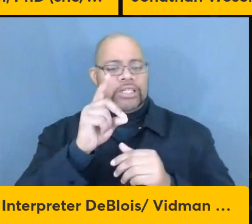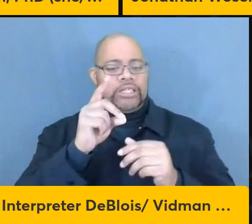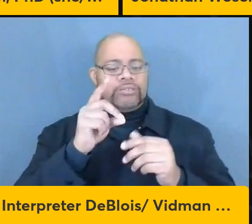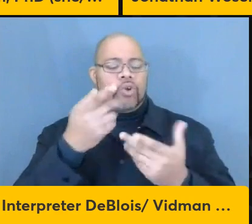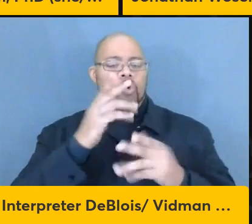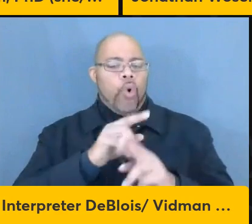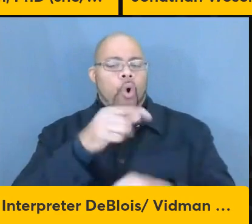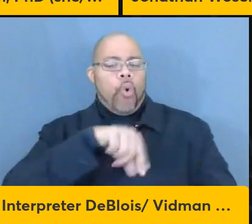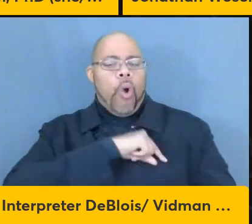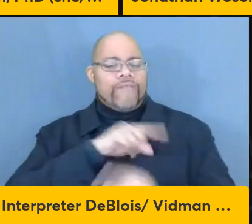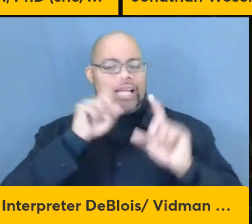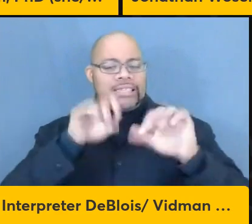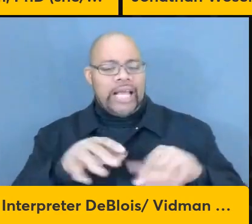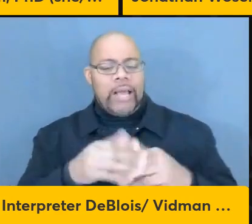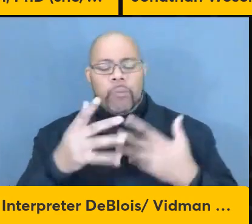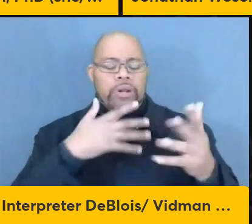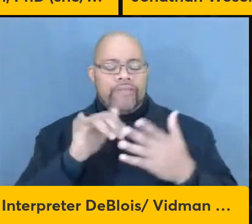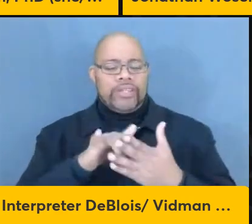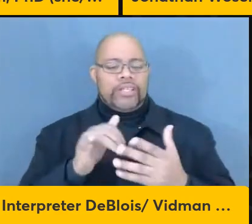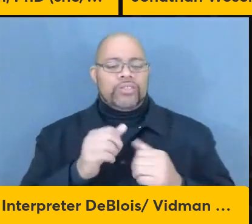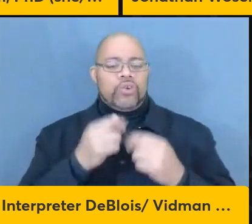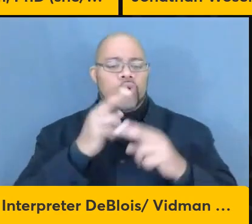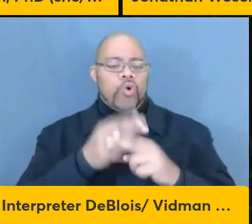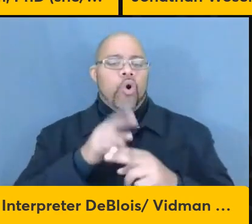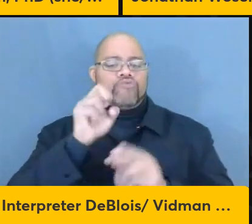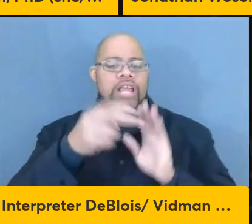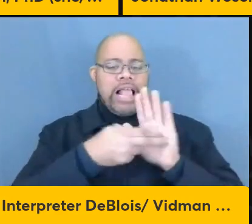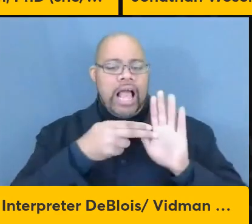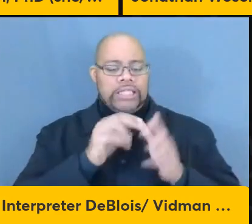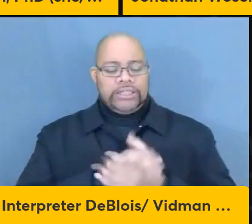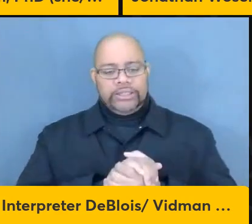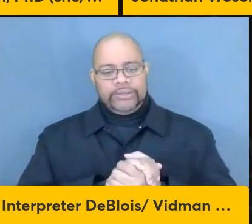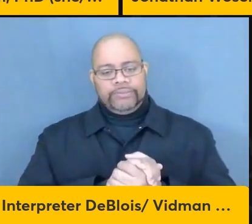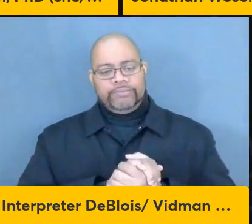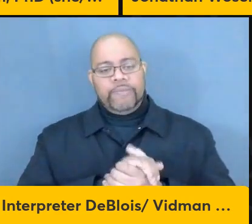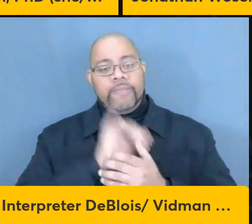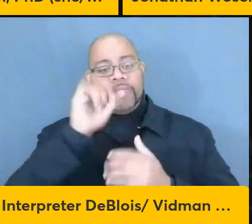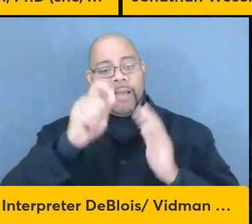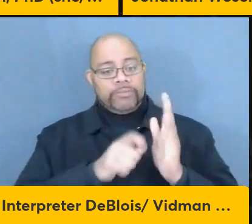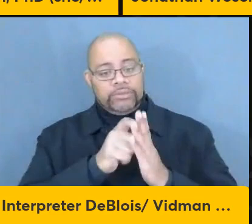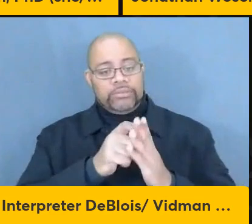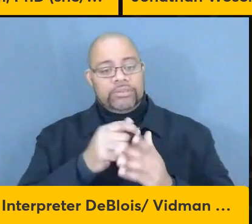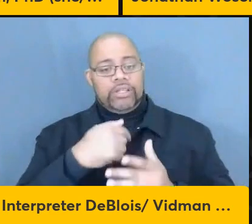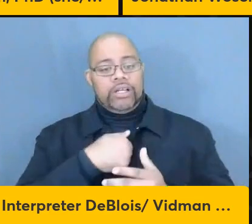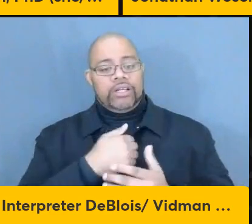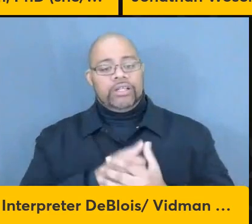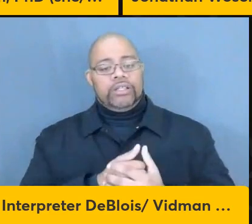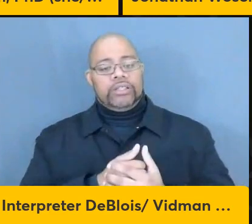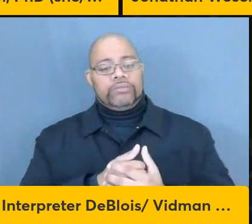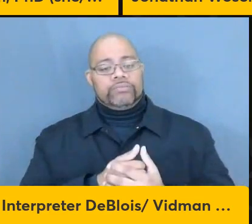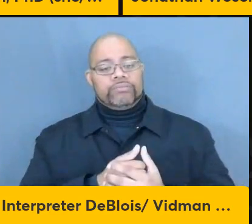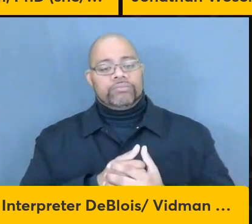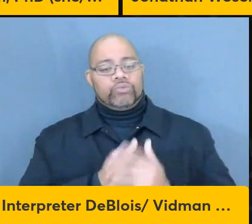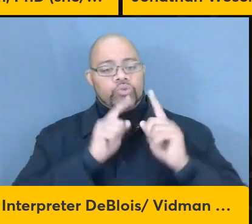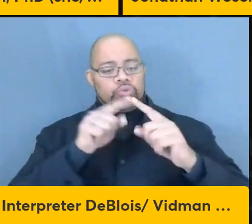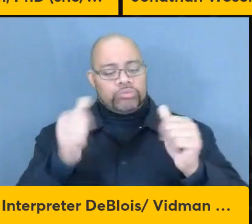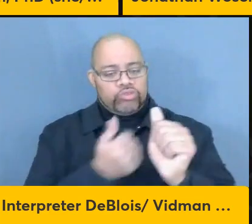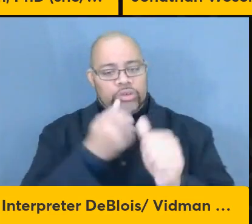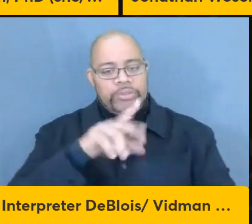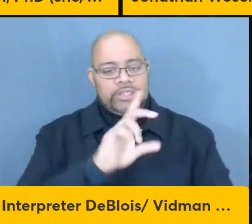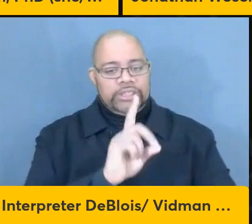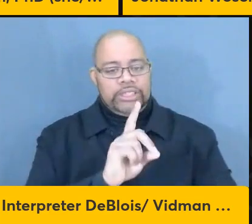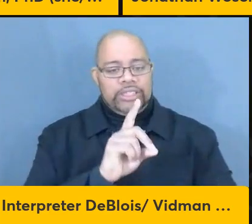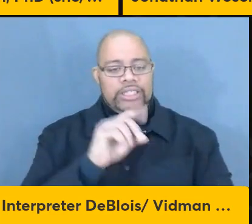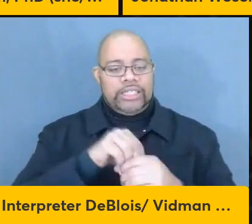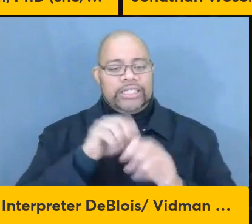qualifying exams, whatever it may be, but in Toronto we call it reclass. And at that point, I was going to pursue a PhD in